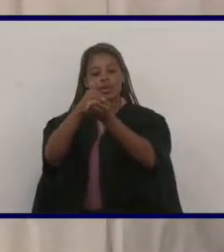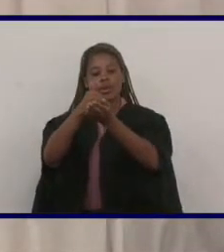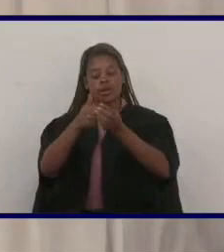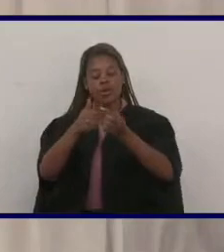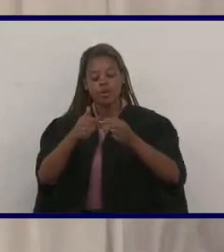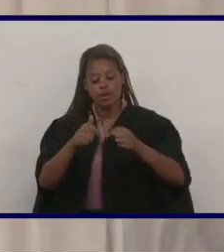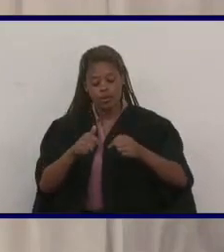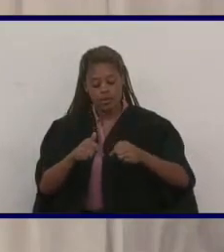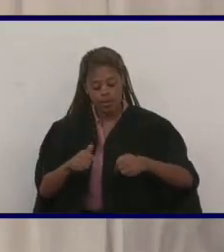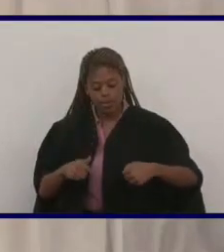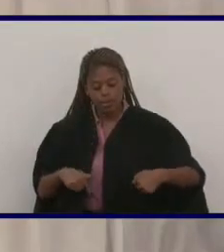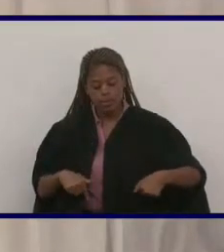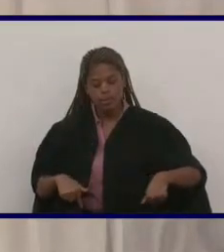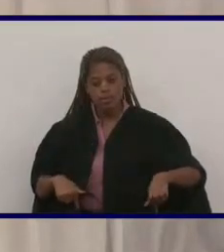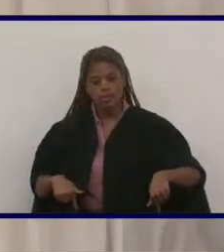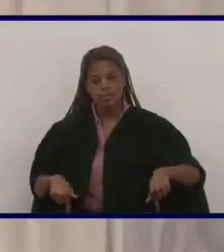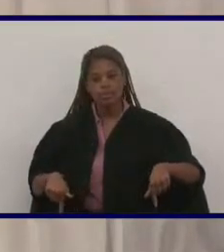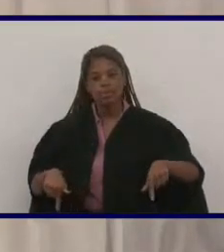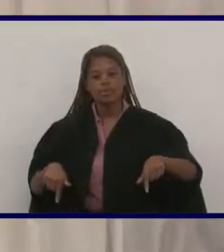usibuluke,